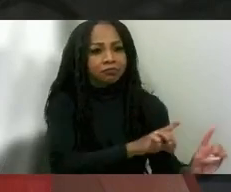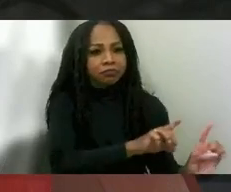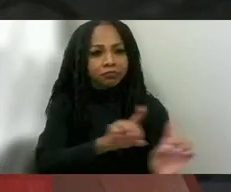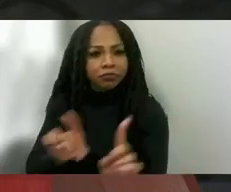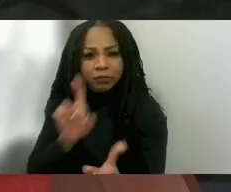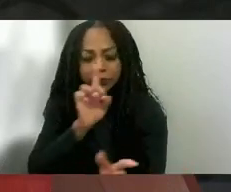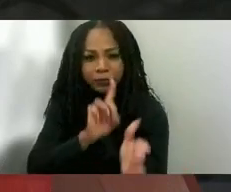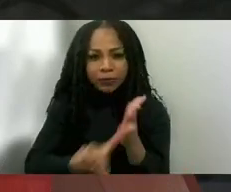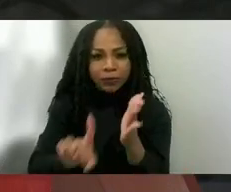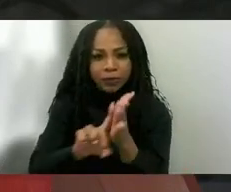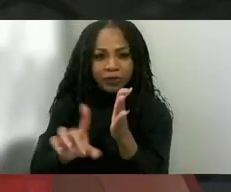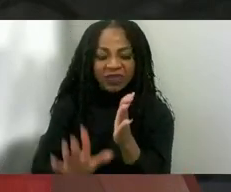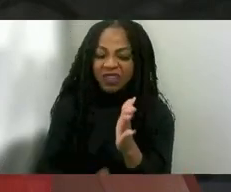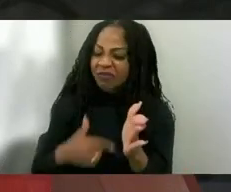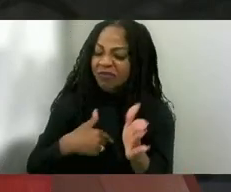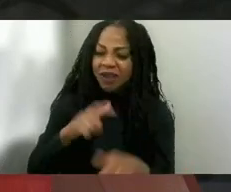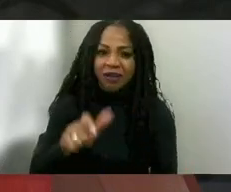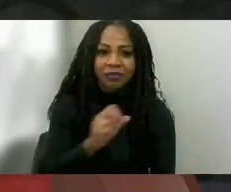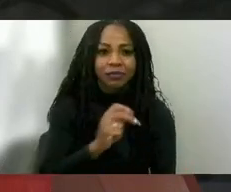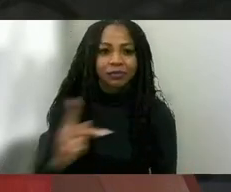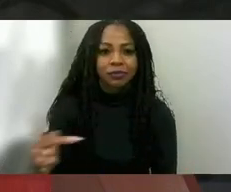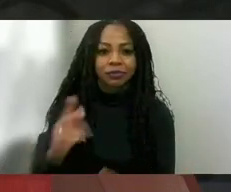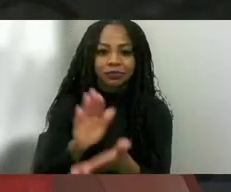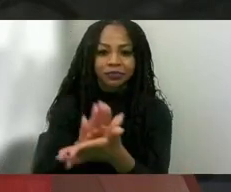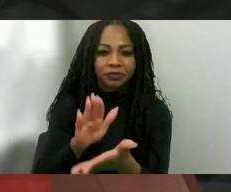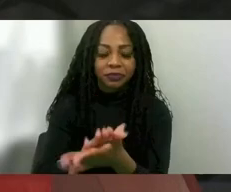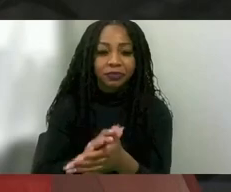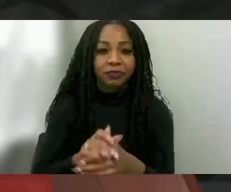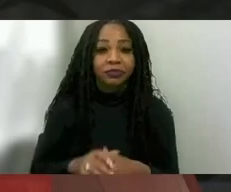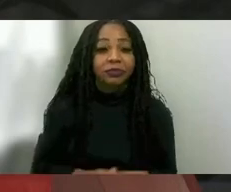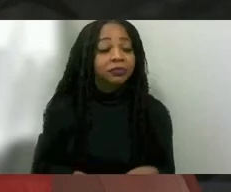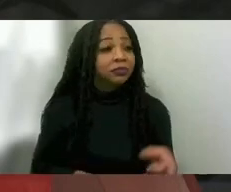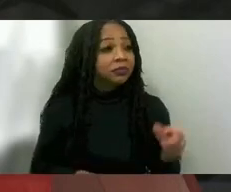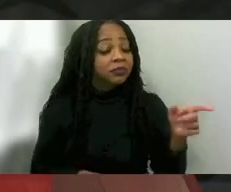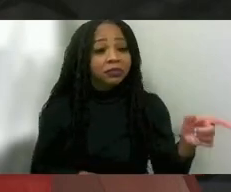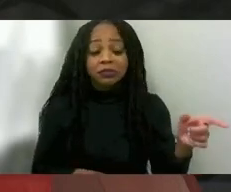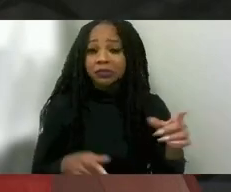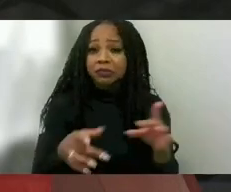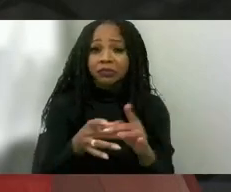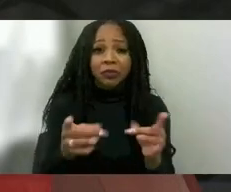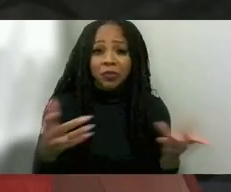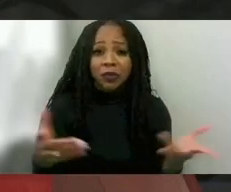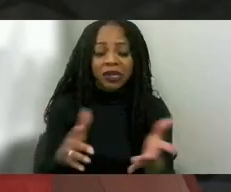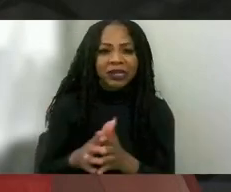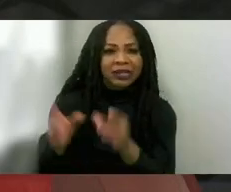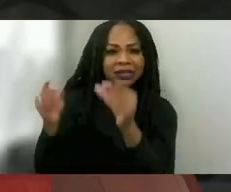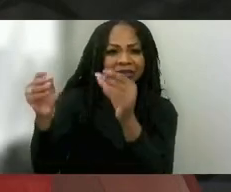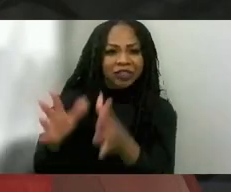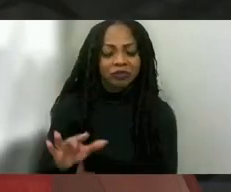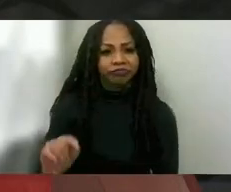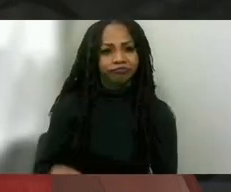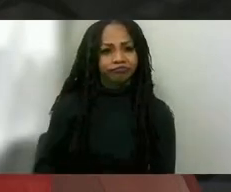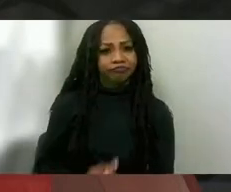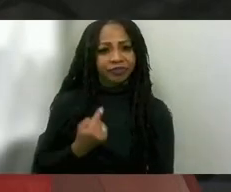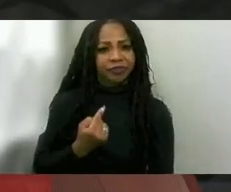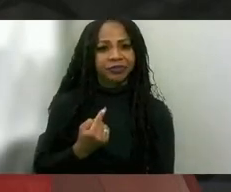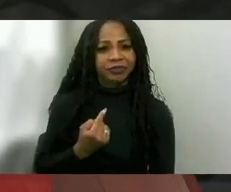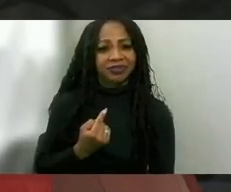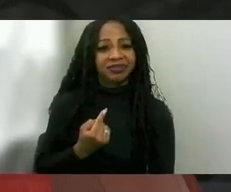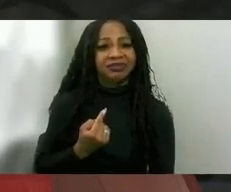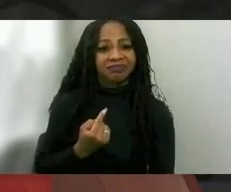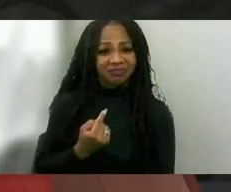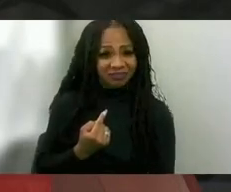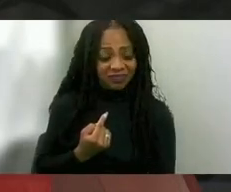I had to go back to school. My father said that the teacher had insulted me in front of the